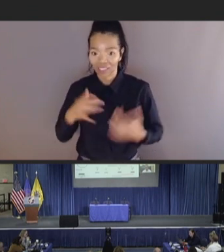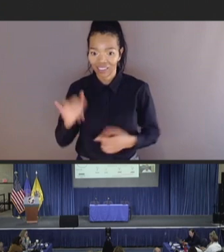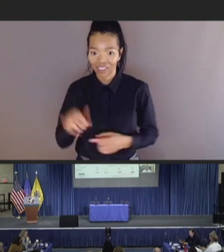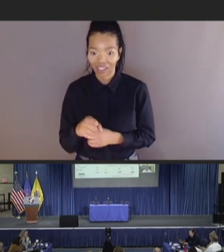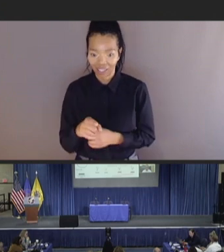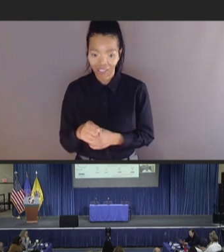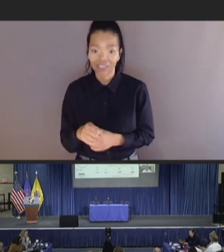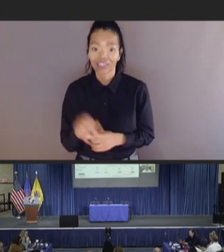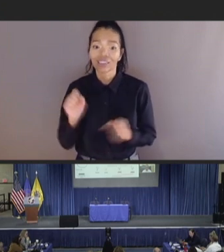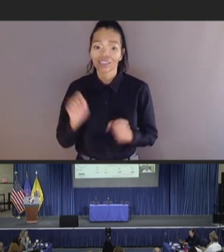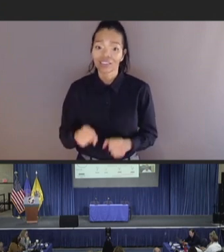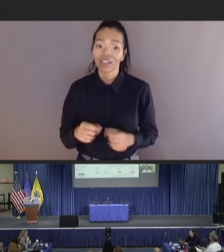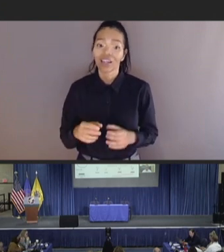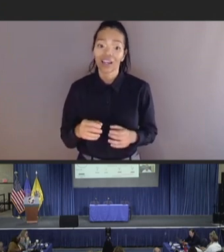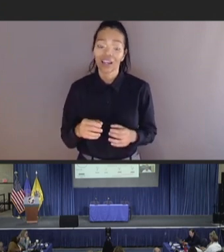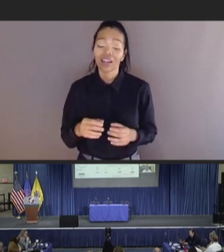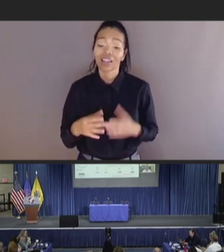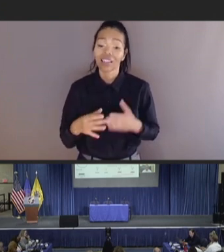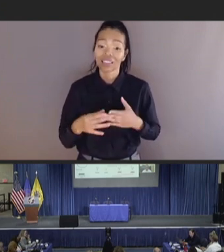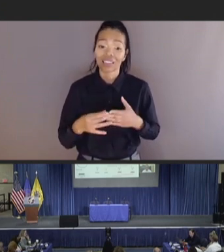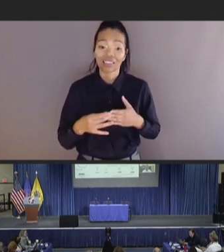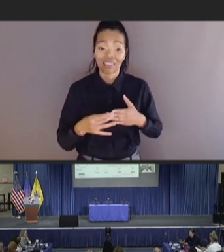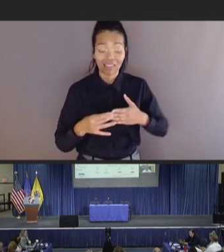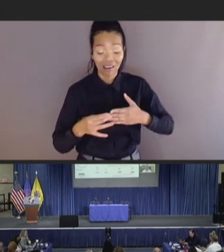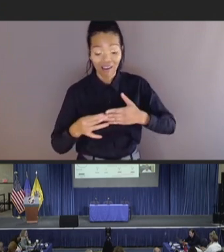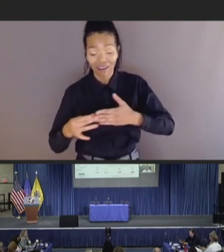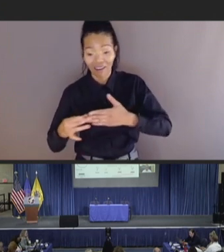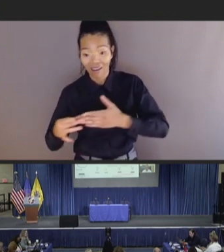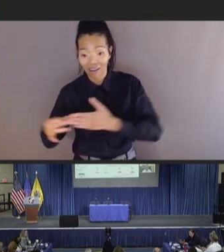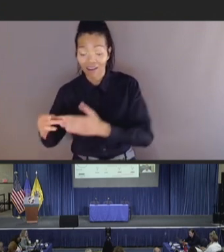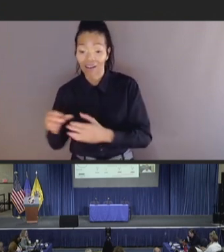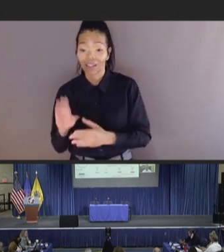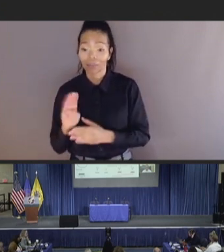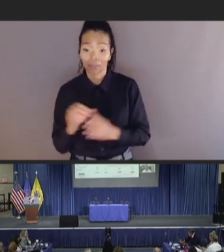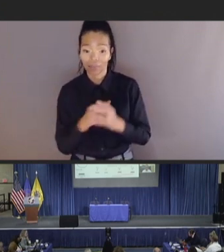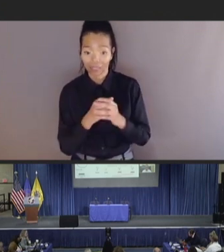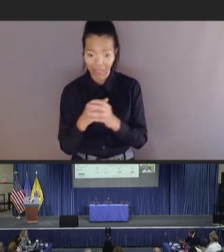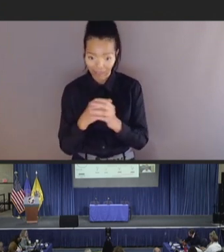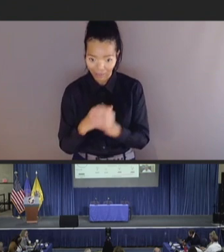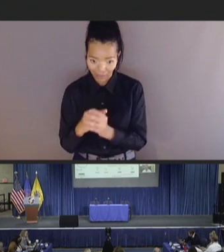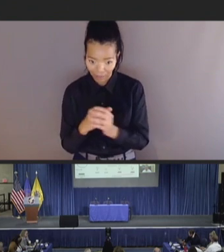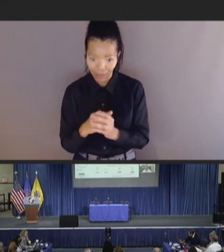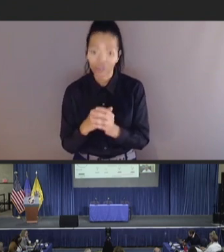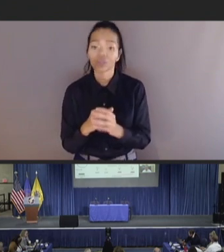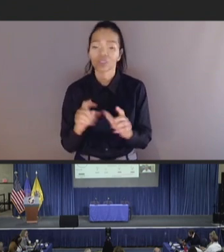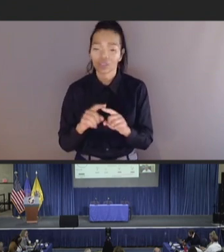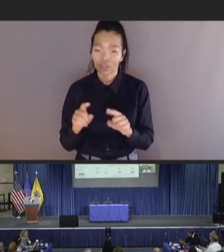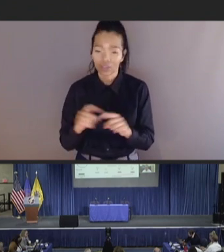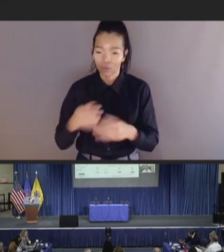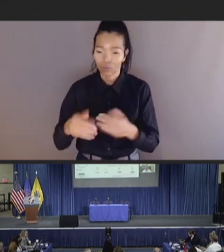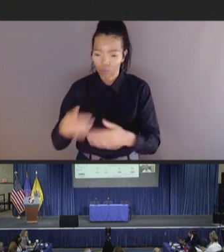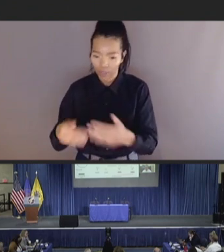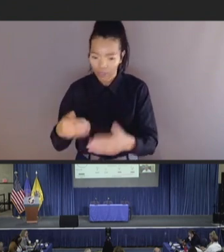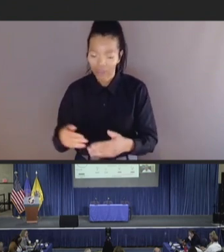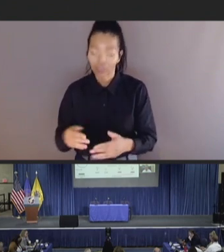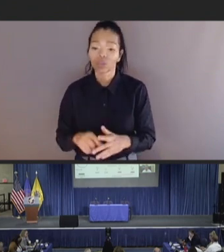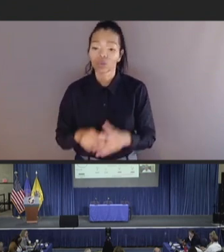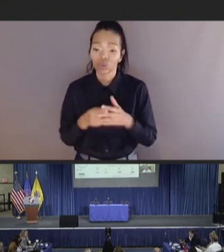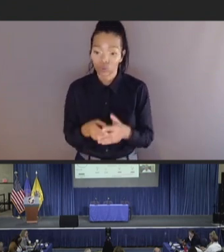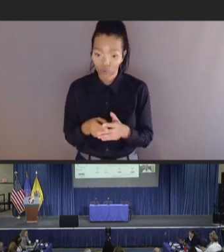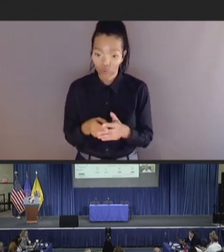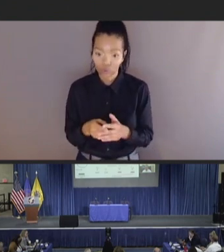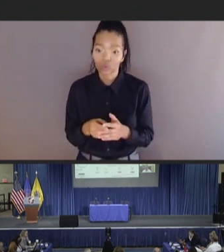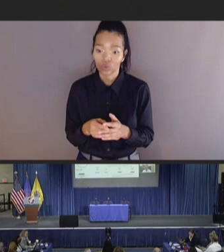can guide B cells through different shots of vaccines through the process of starting to accumulate